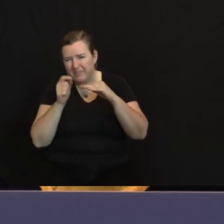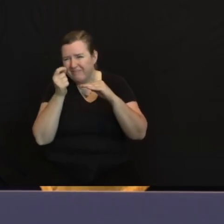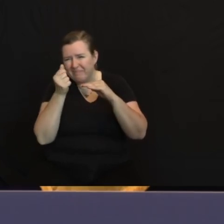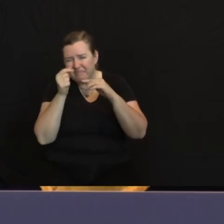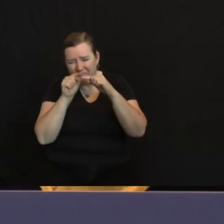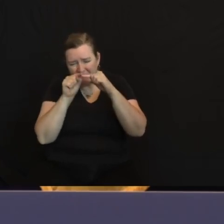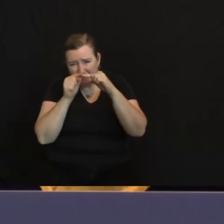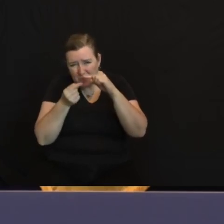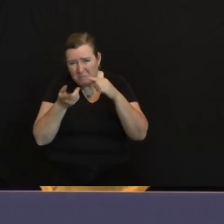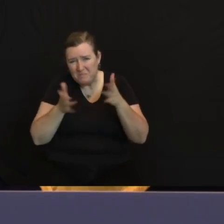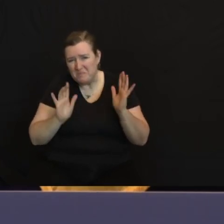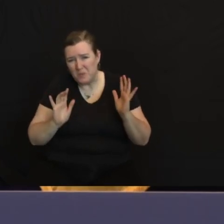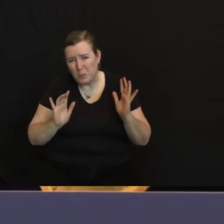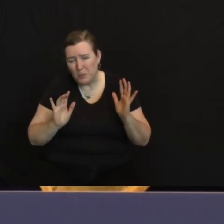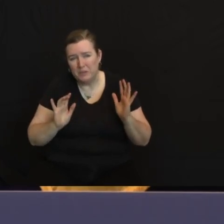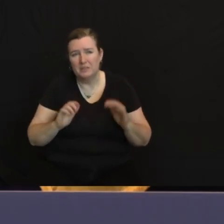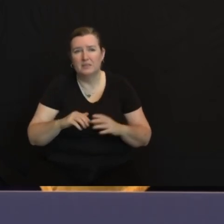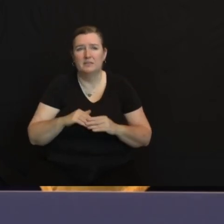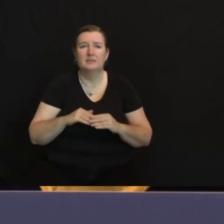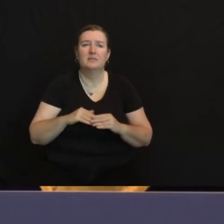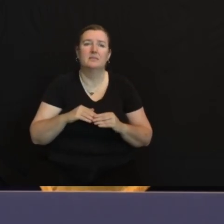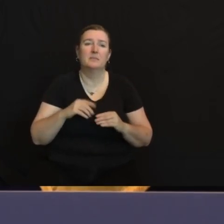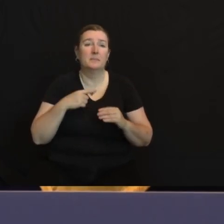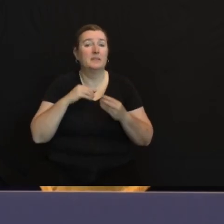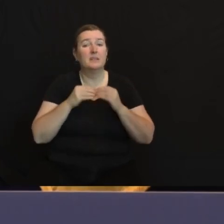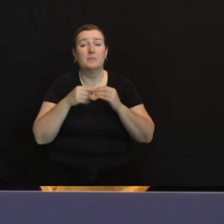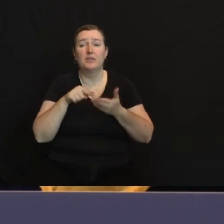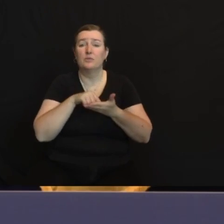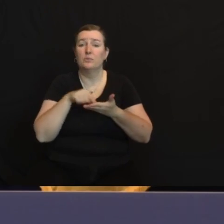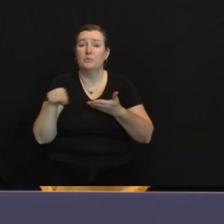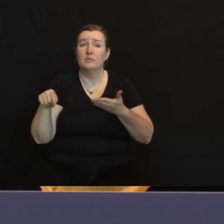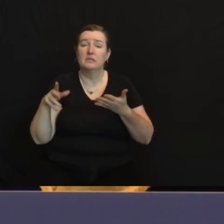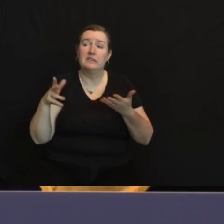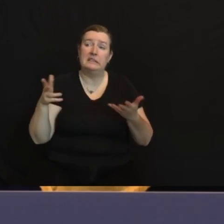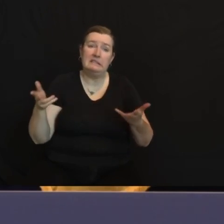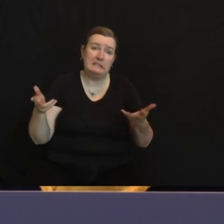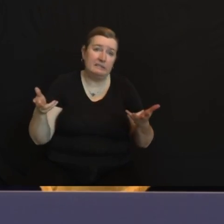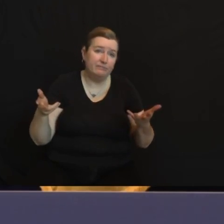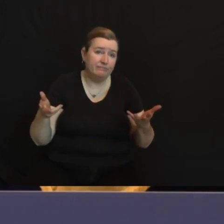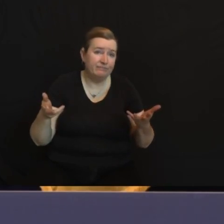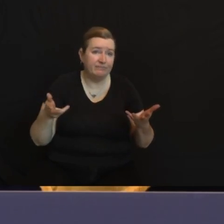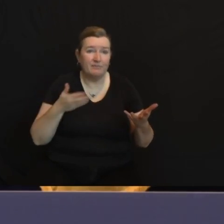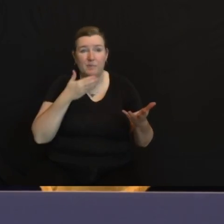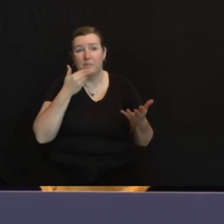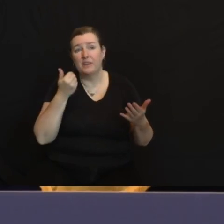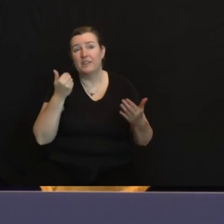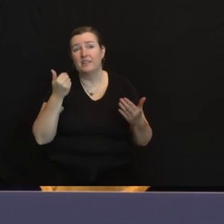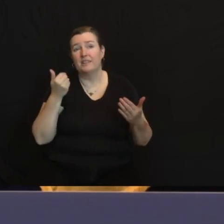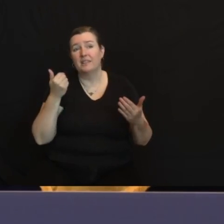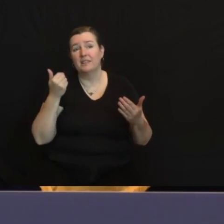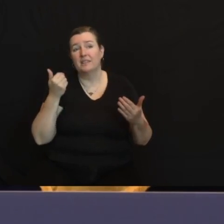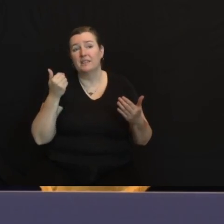My data tells me it's a little fresher than the spot positivity. The spot positivities were as